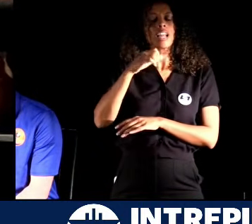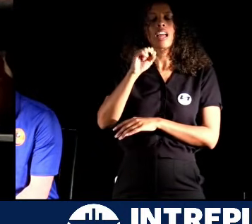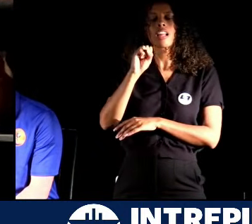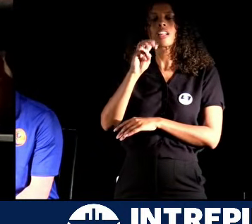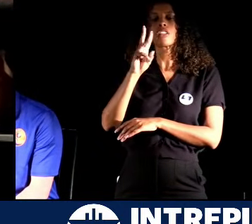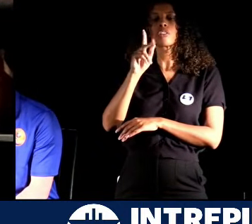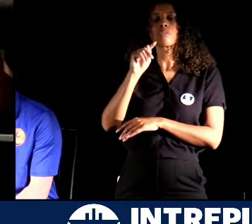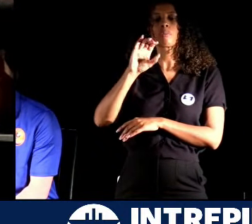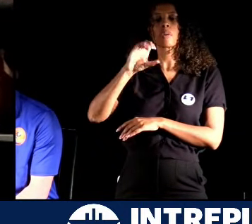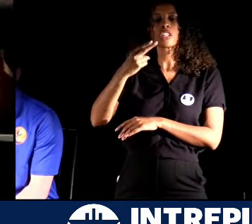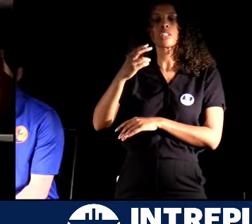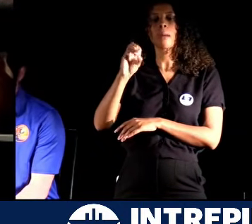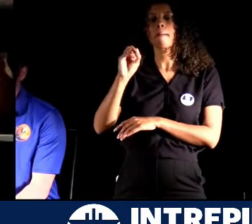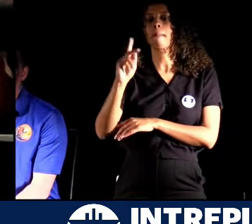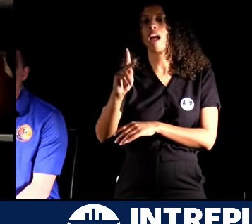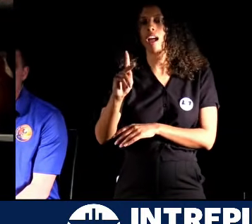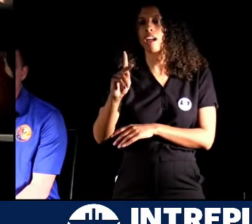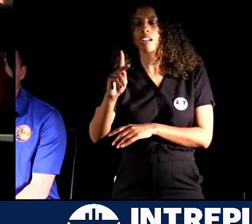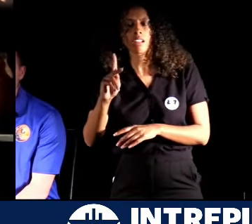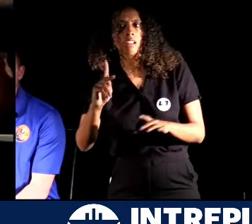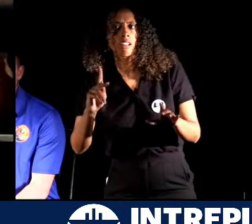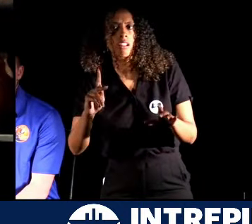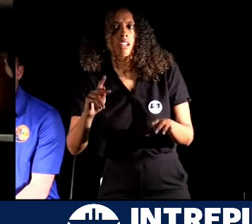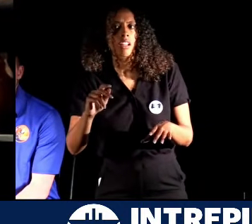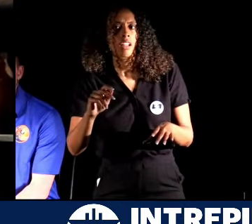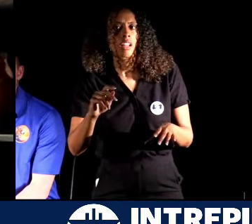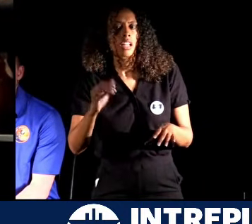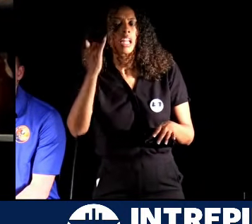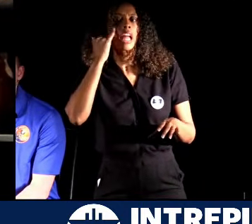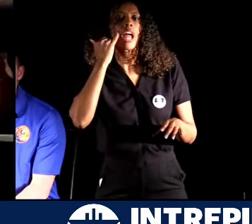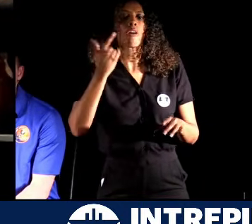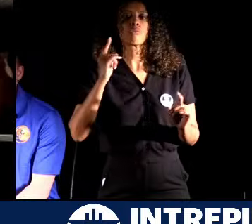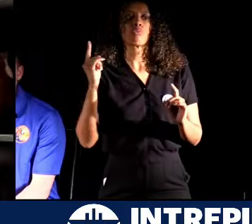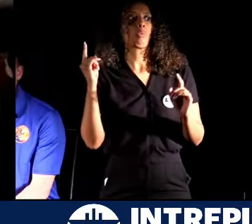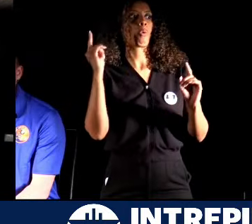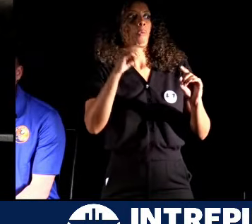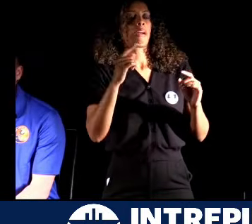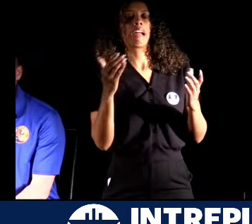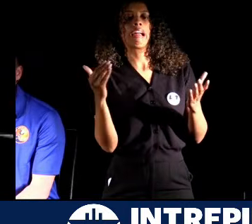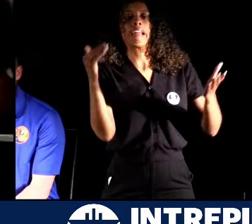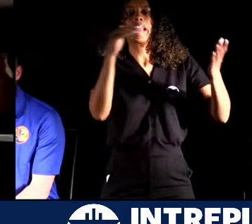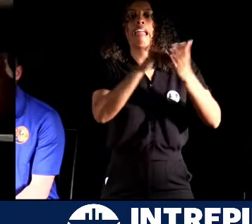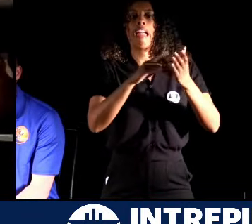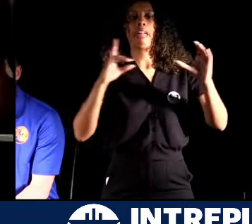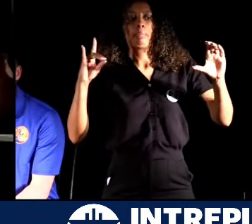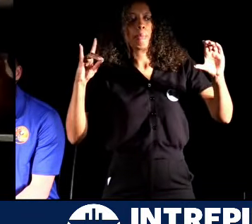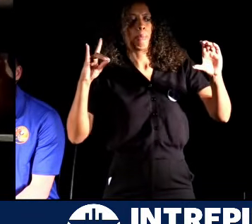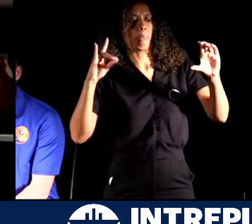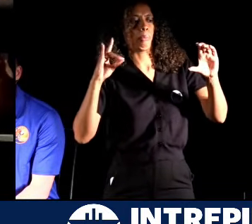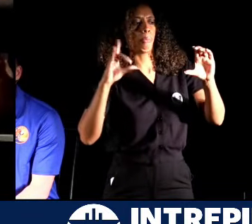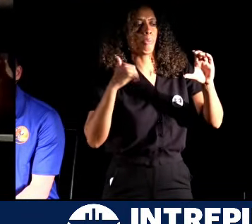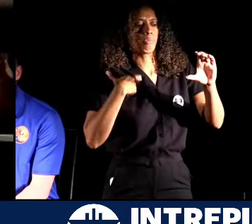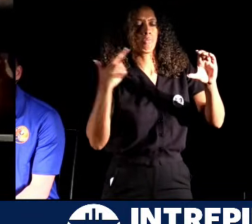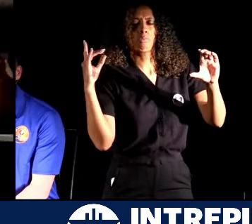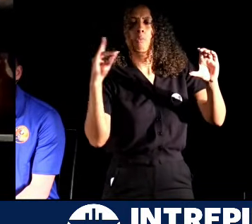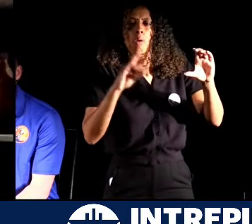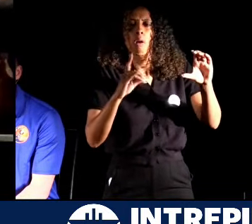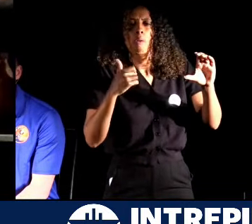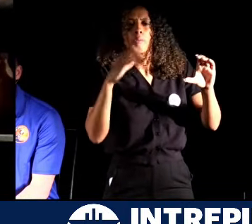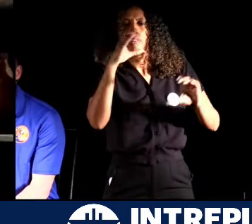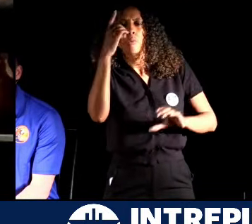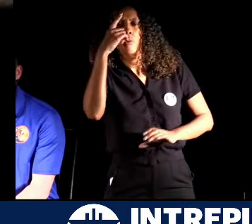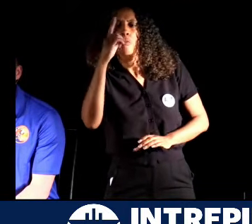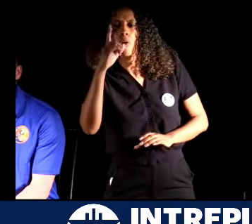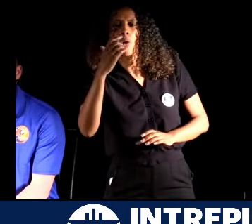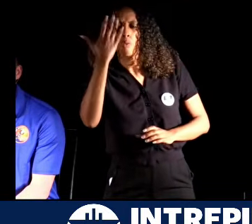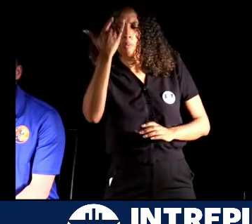kind of the showerhead dispersion phenomena. If you were to visit again, what would you look for to confirm what's causing?